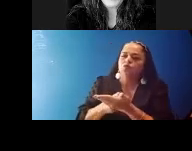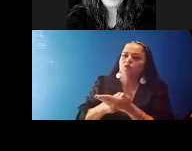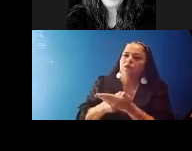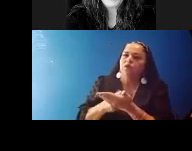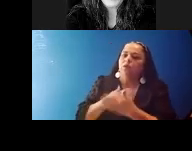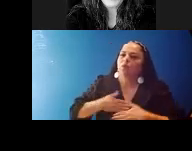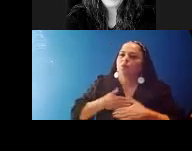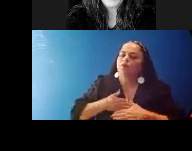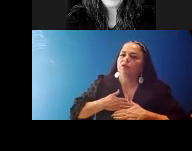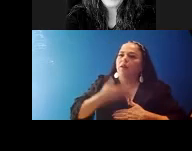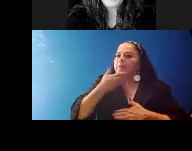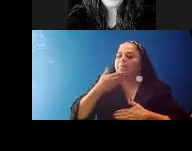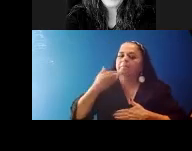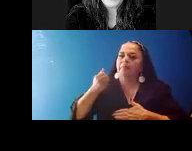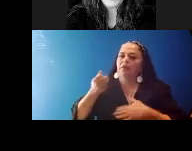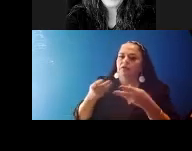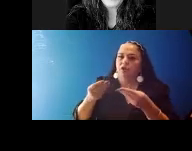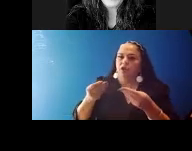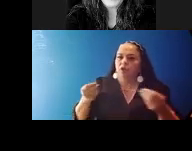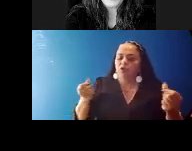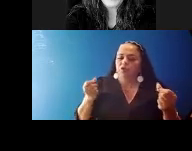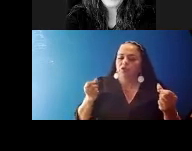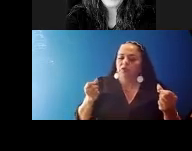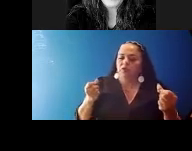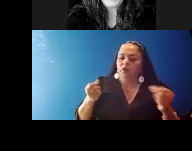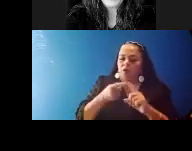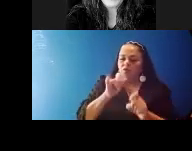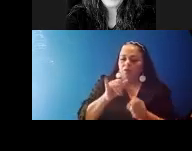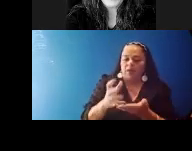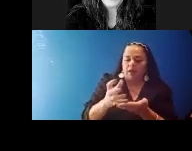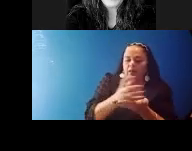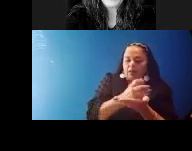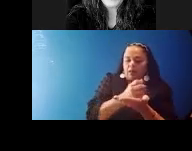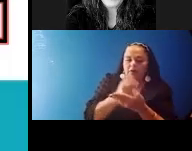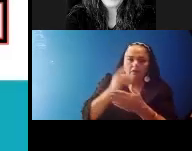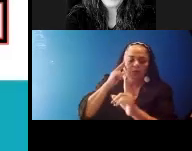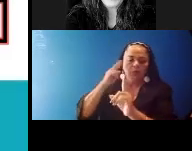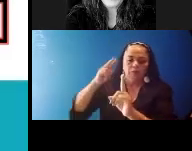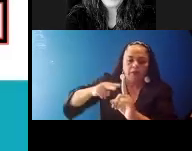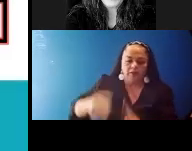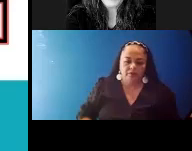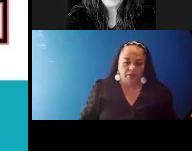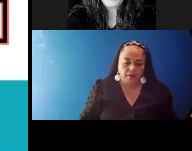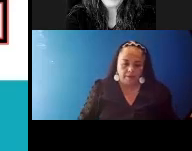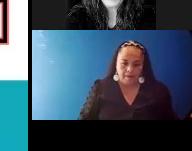solution, one that's collective and comes from diverse perspectives.